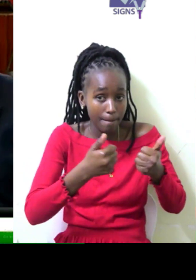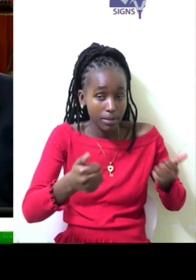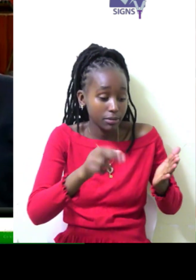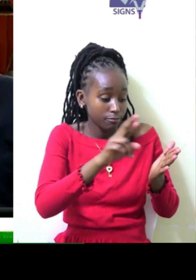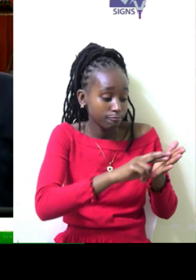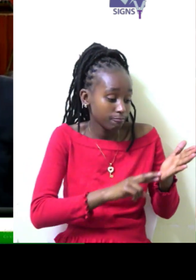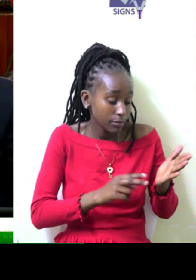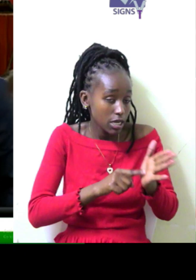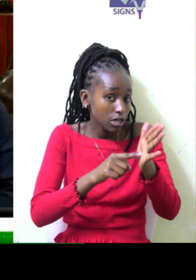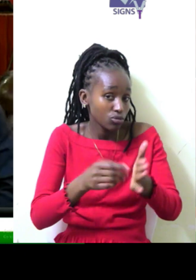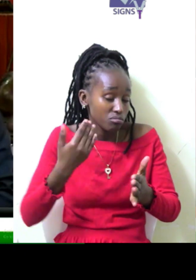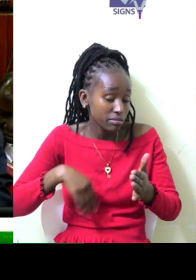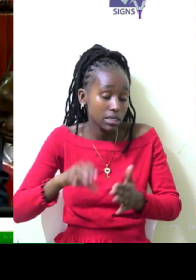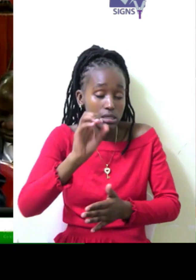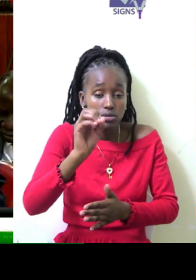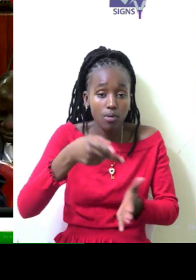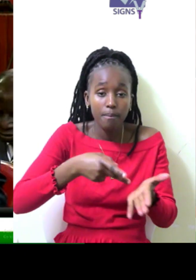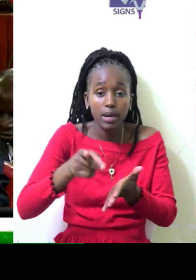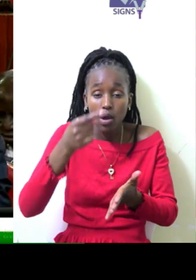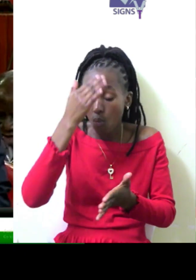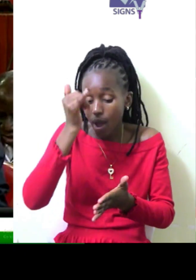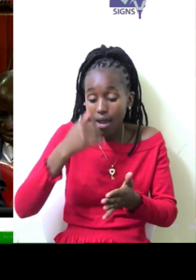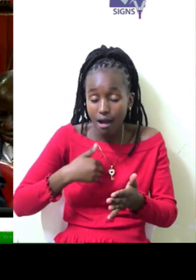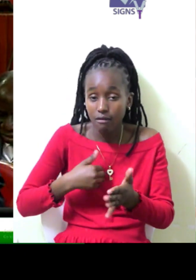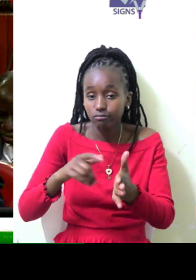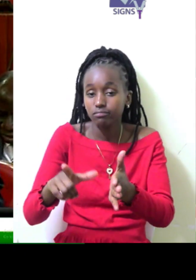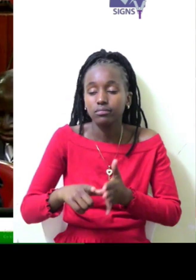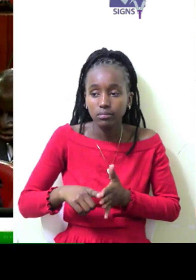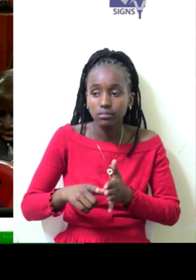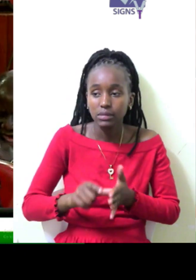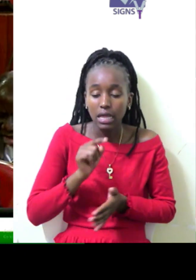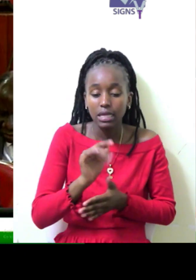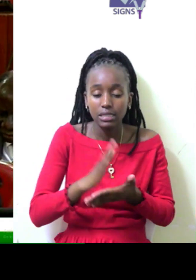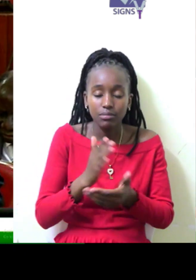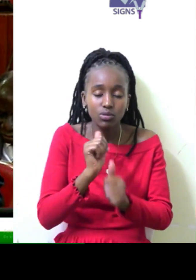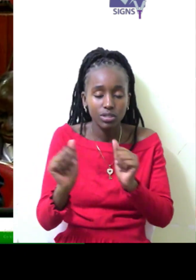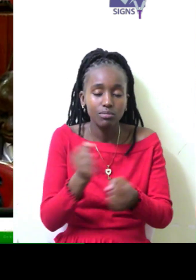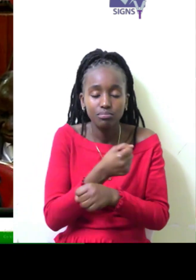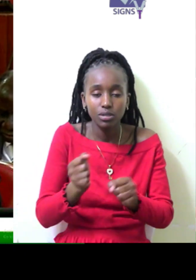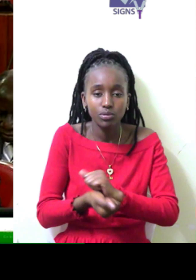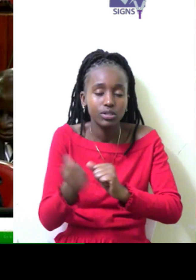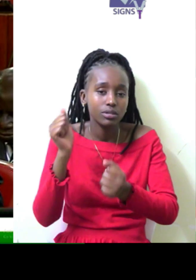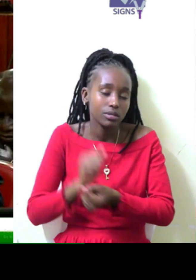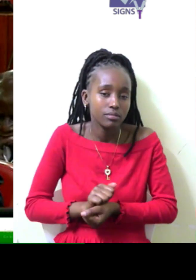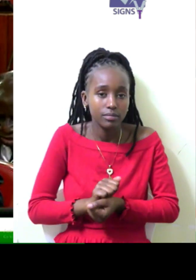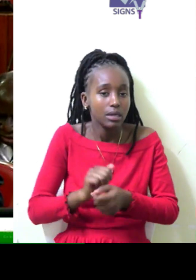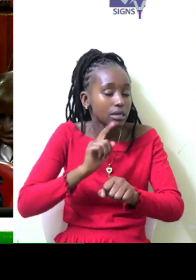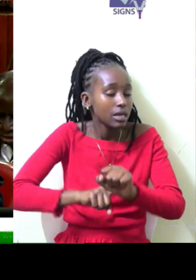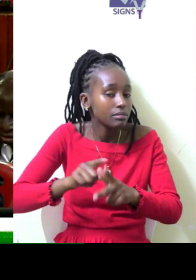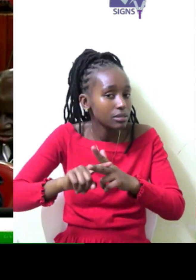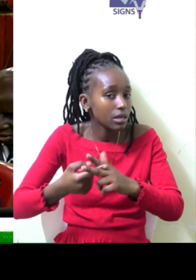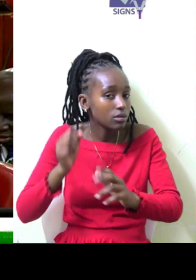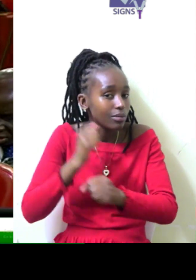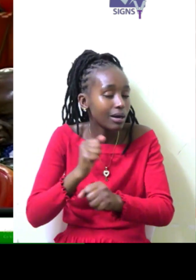pay because of mortgage. And it is a contract you cannot rewrite after you go into it. Are